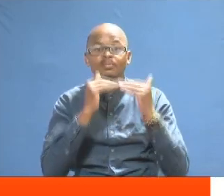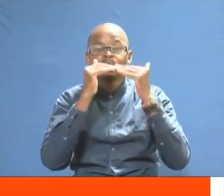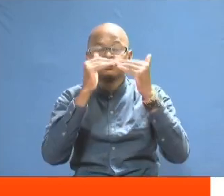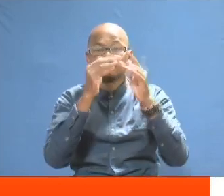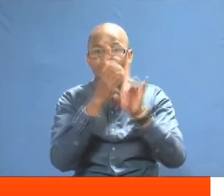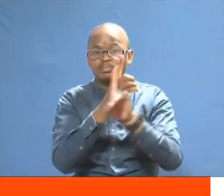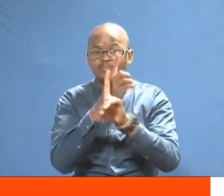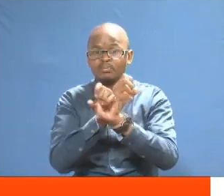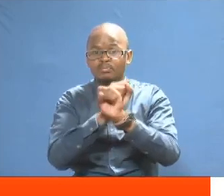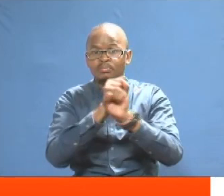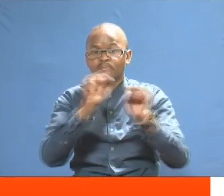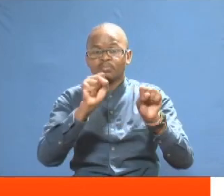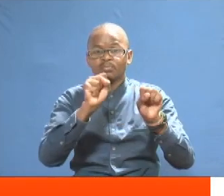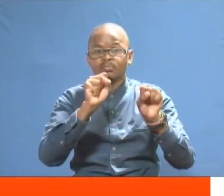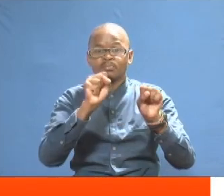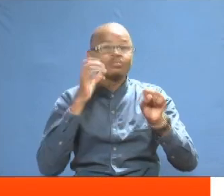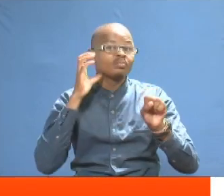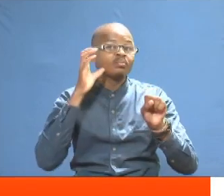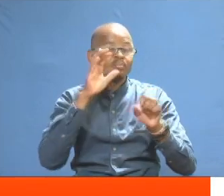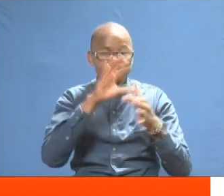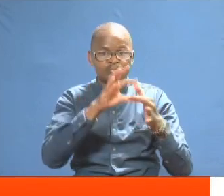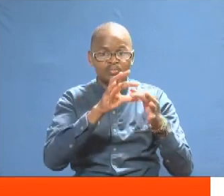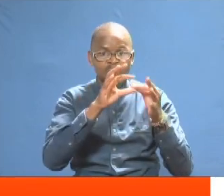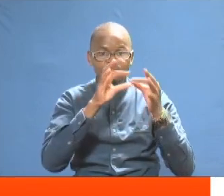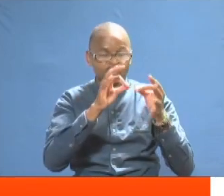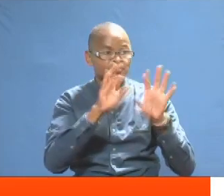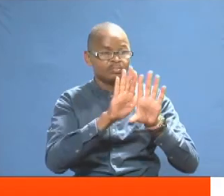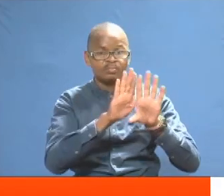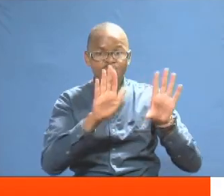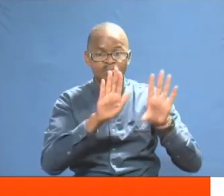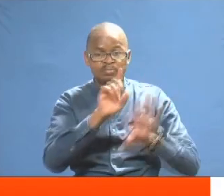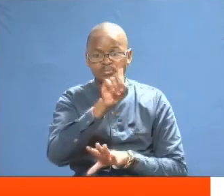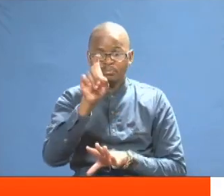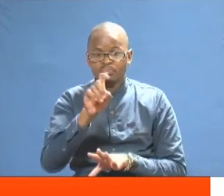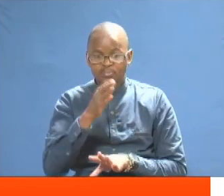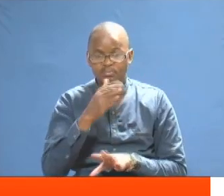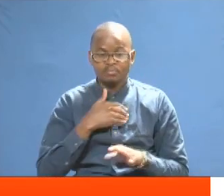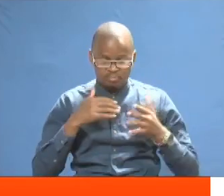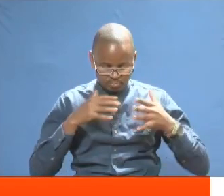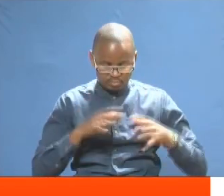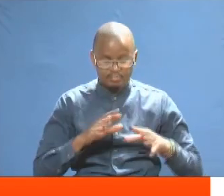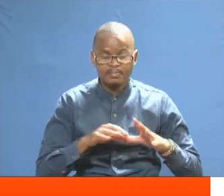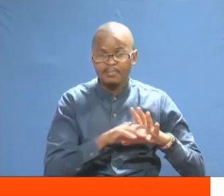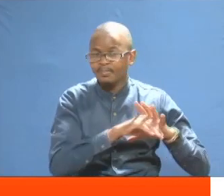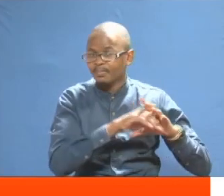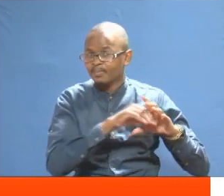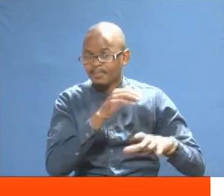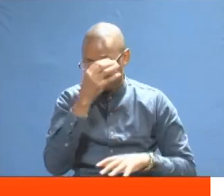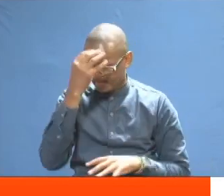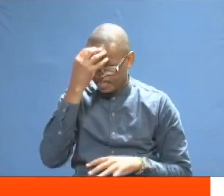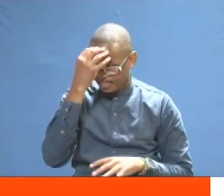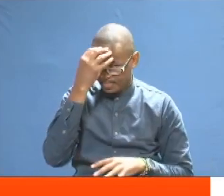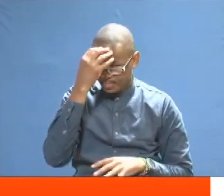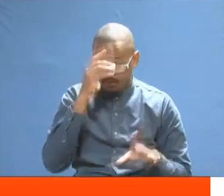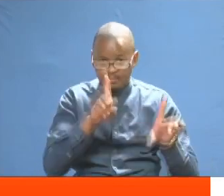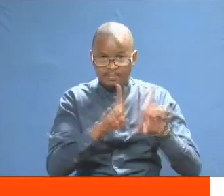a different presidential candidate that does not belong to the Jubilee Party. And therefore, these are people who are out of anger and bitterness, and